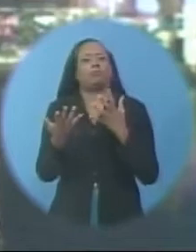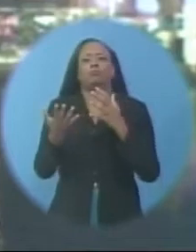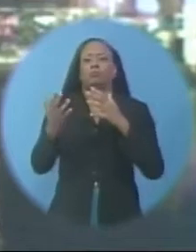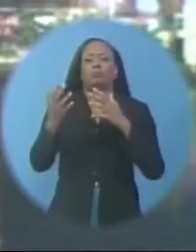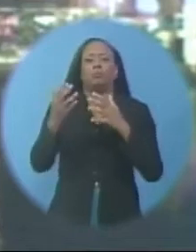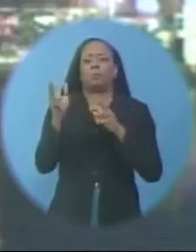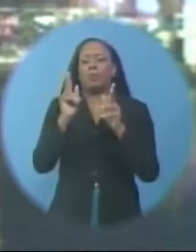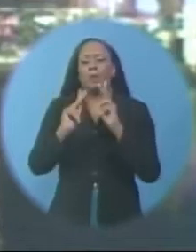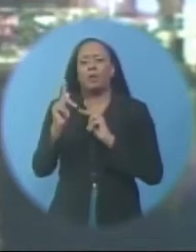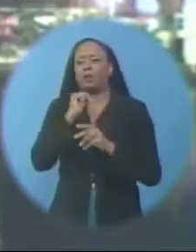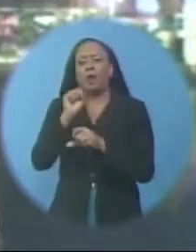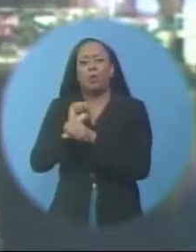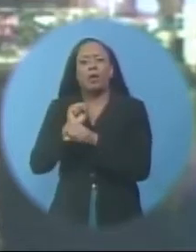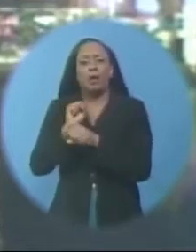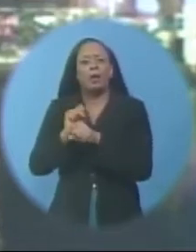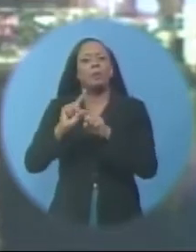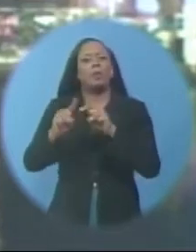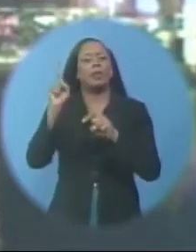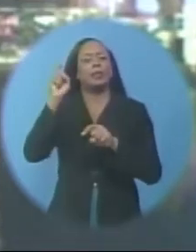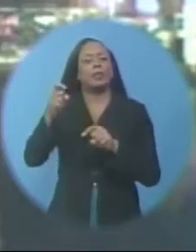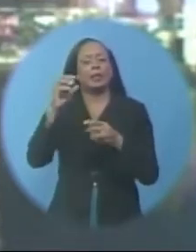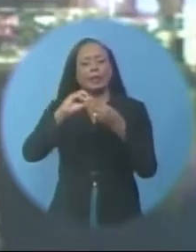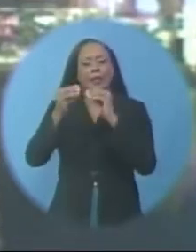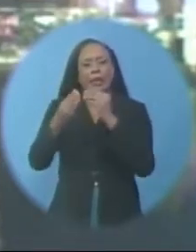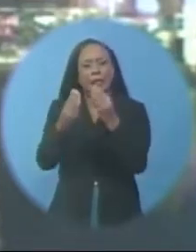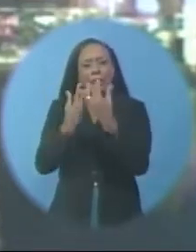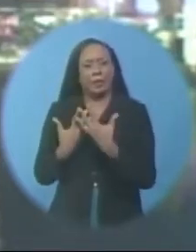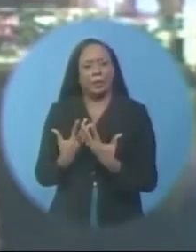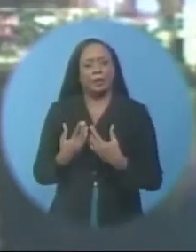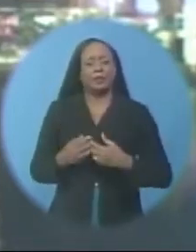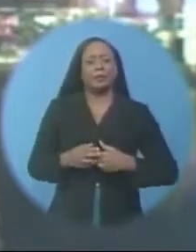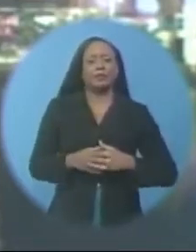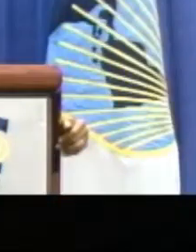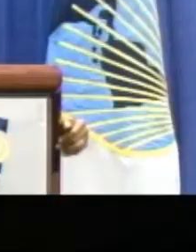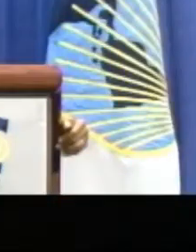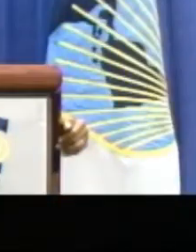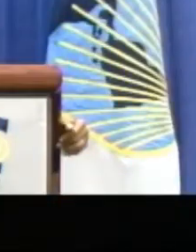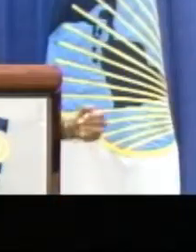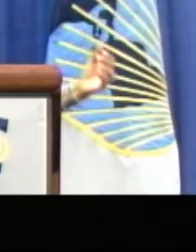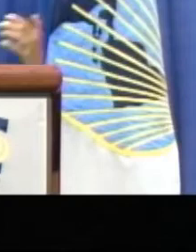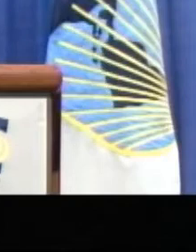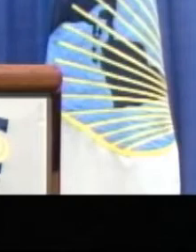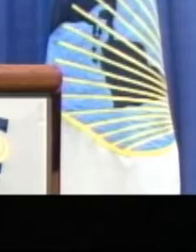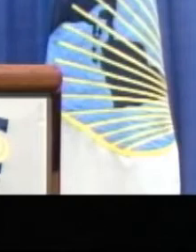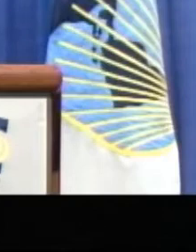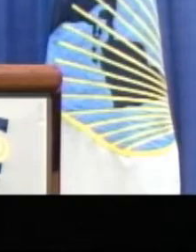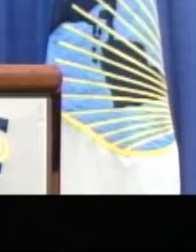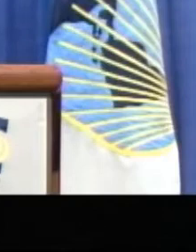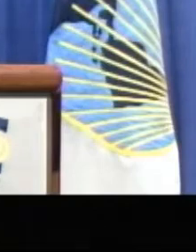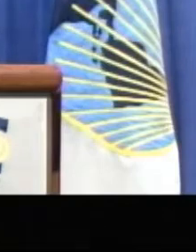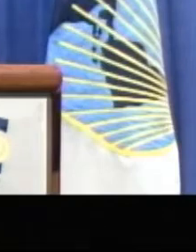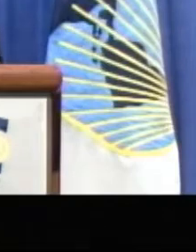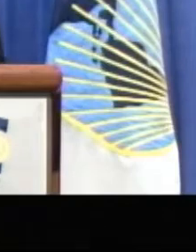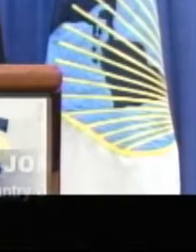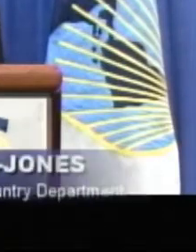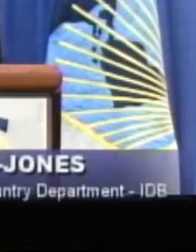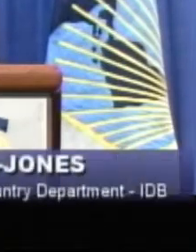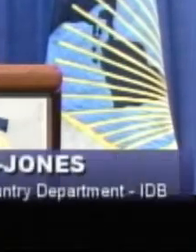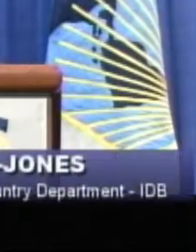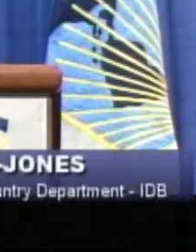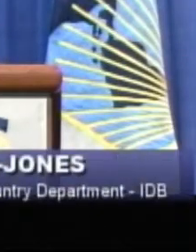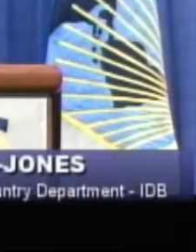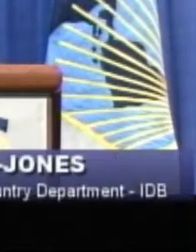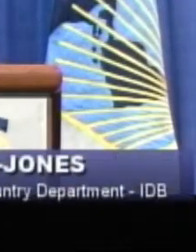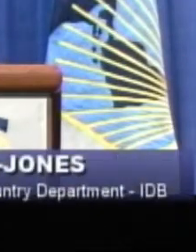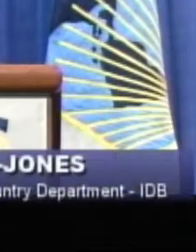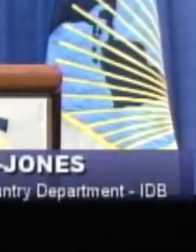collected will help with a better allocation of resources. Particularly given where Barbados is and where the region is